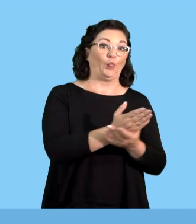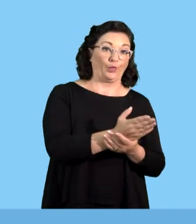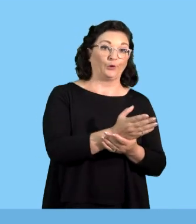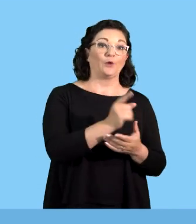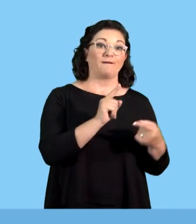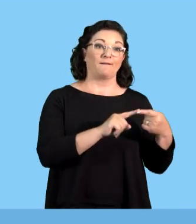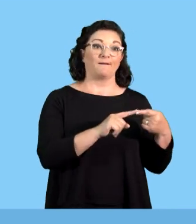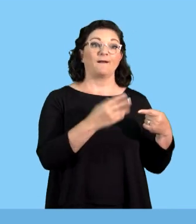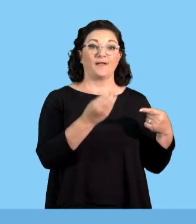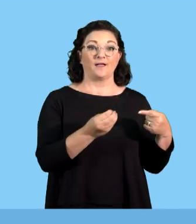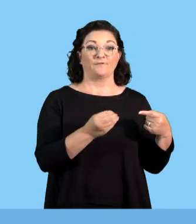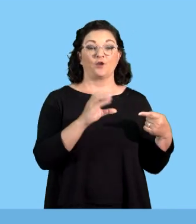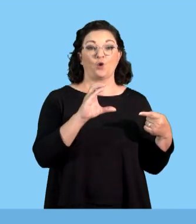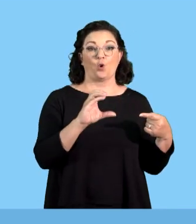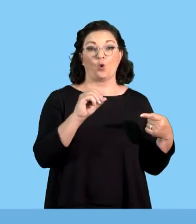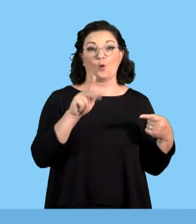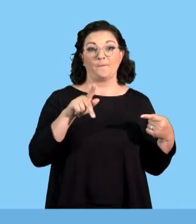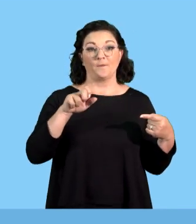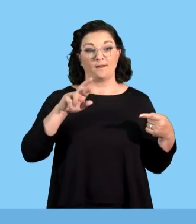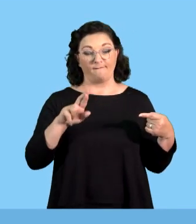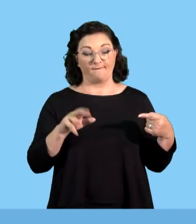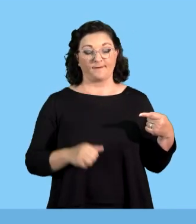all, we can have copper